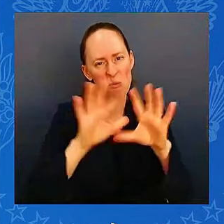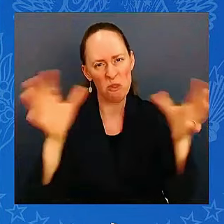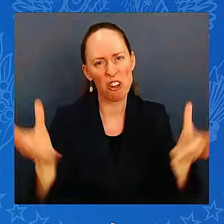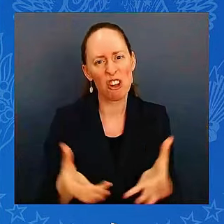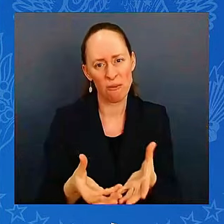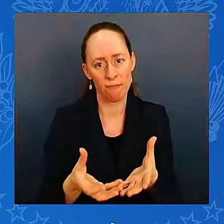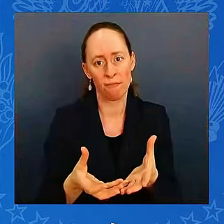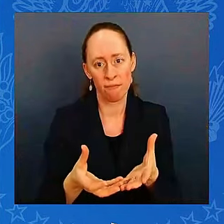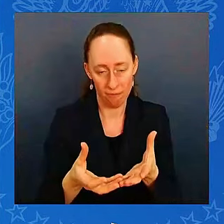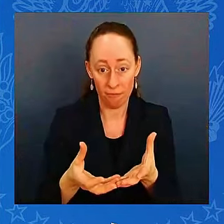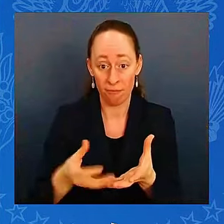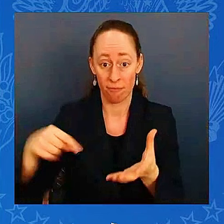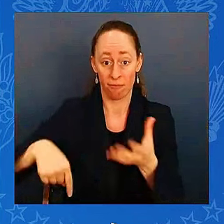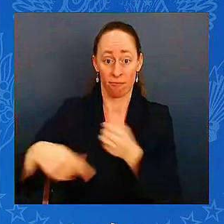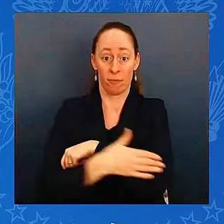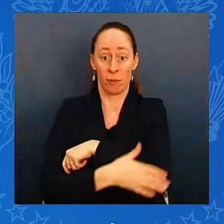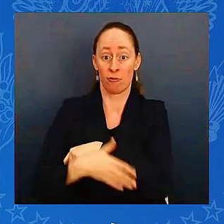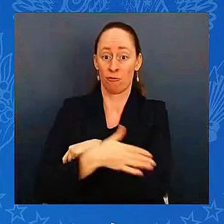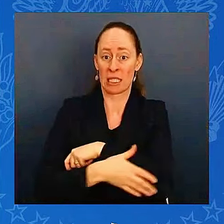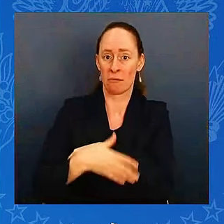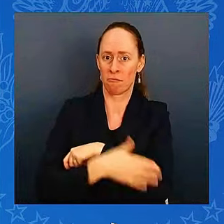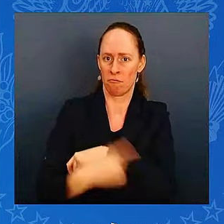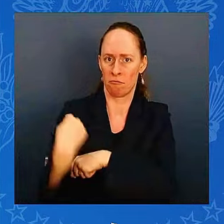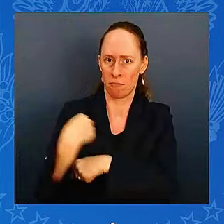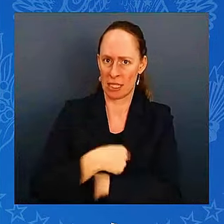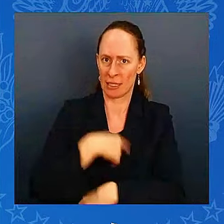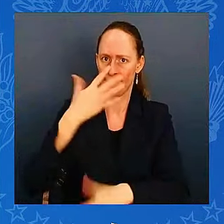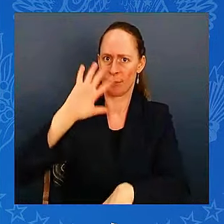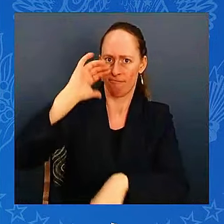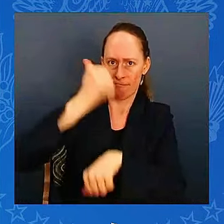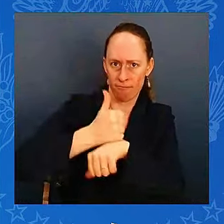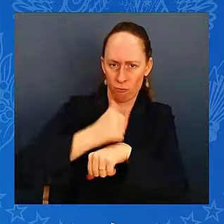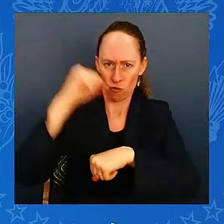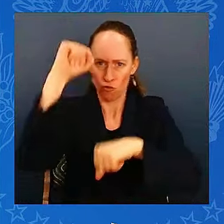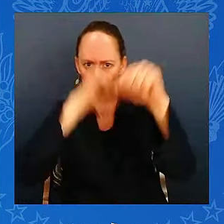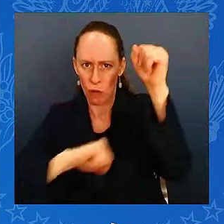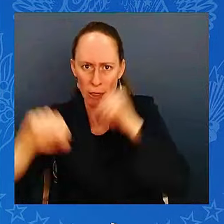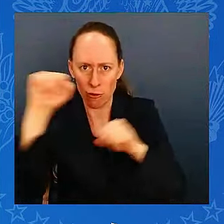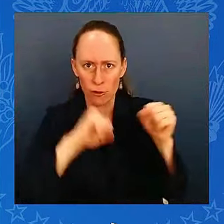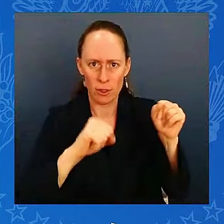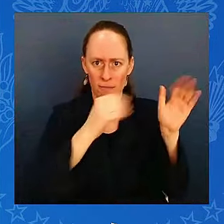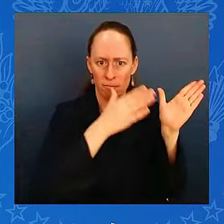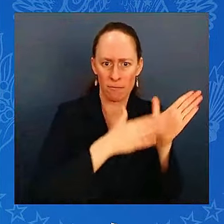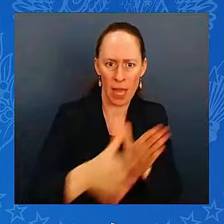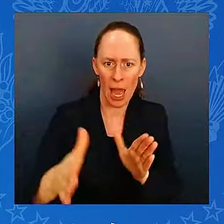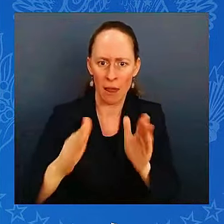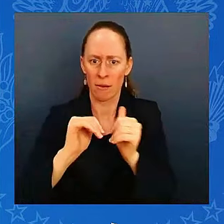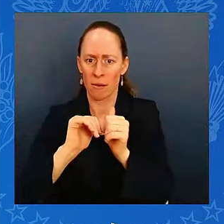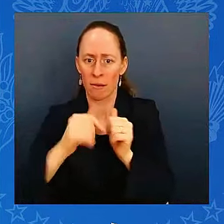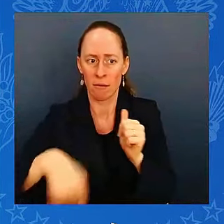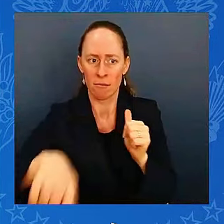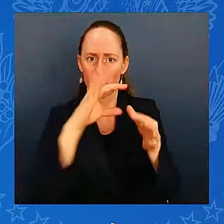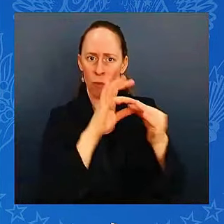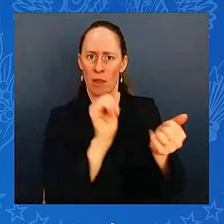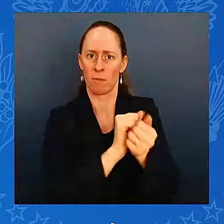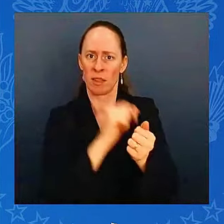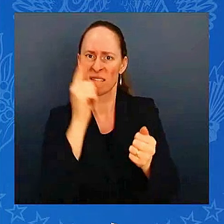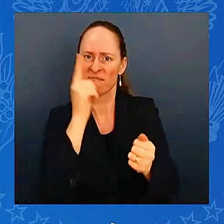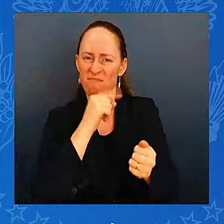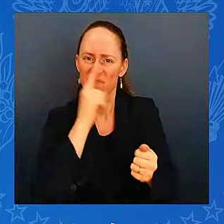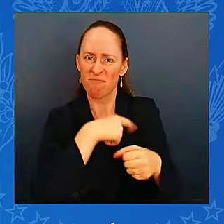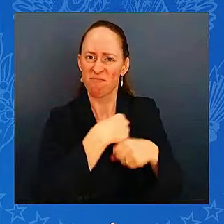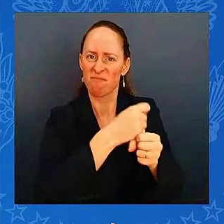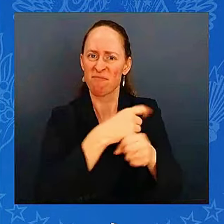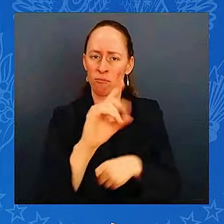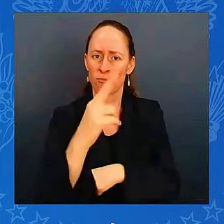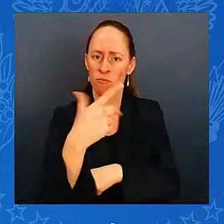strategy on synthetic drugs. In May of this year, we conducted a comprehensive evaluation of our strategies,